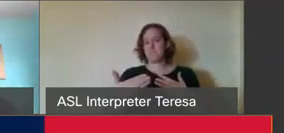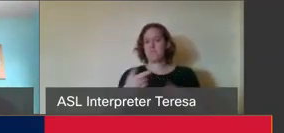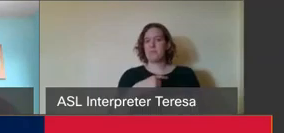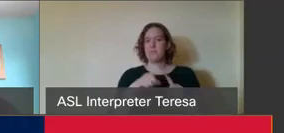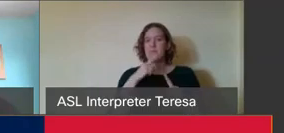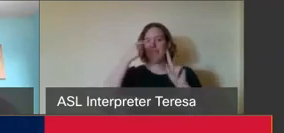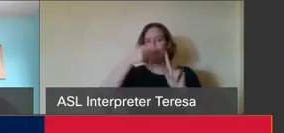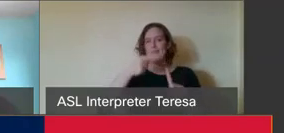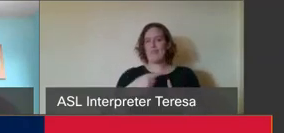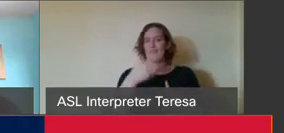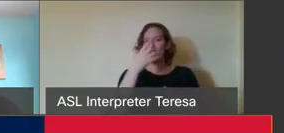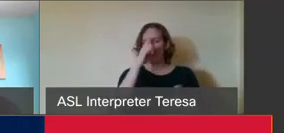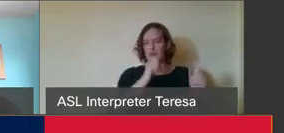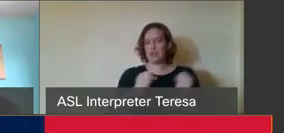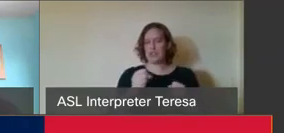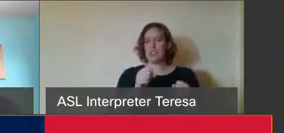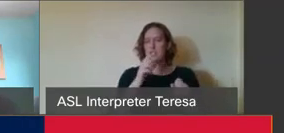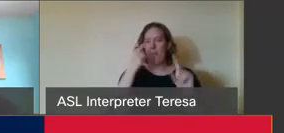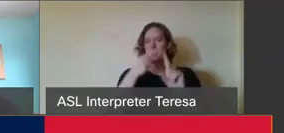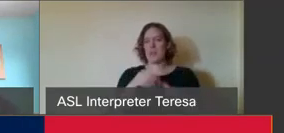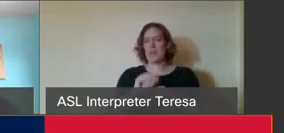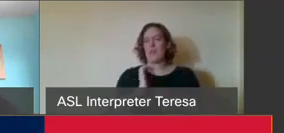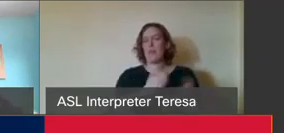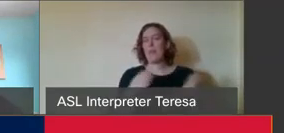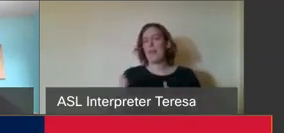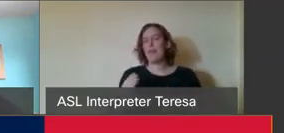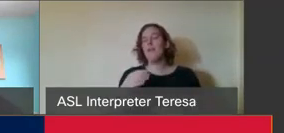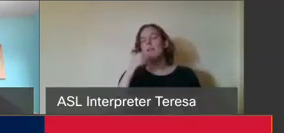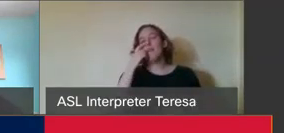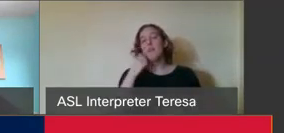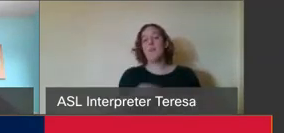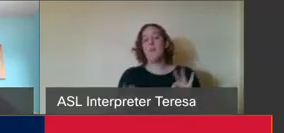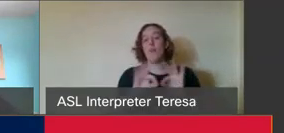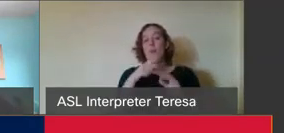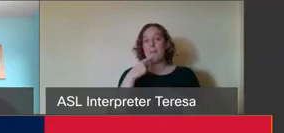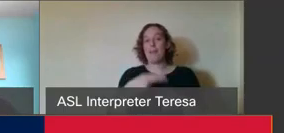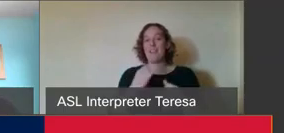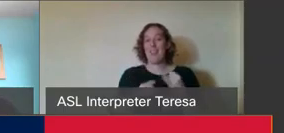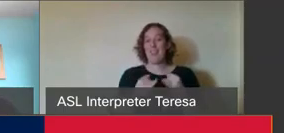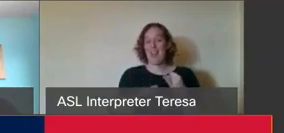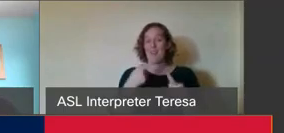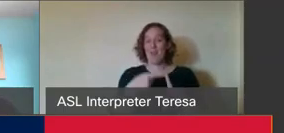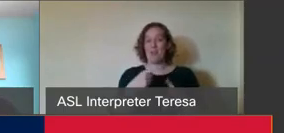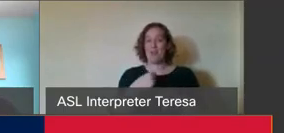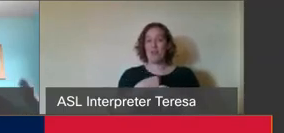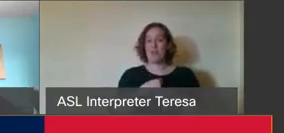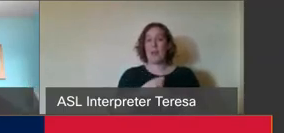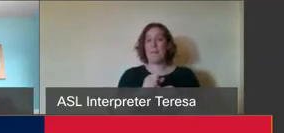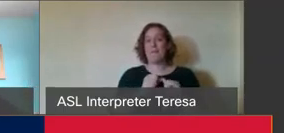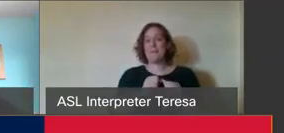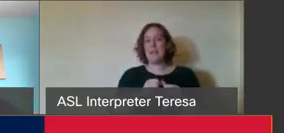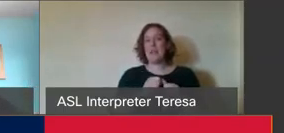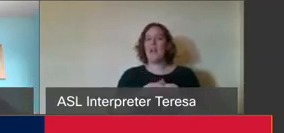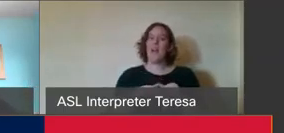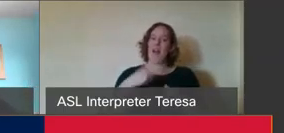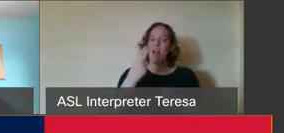5 strategic objectives that are in our plan. And it is important to point out that that last objective, that create and maintain a highly effective,